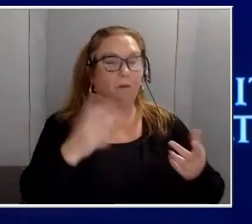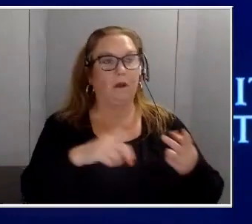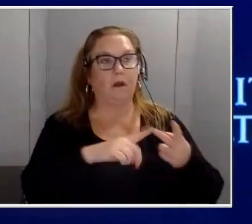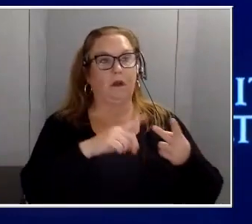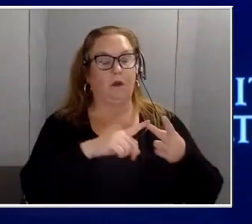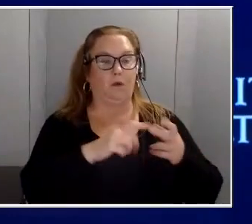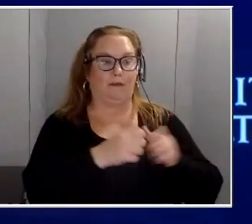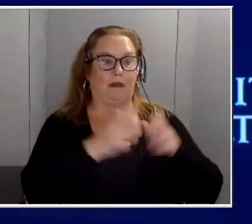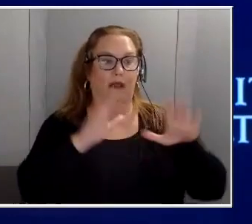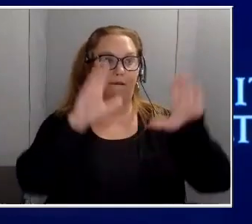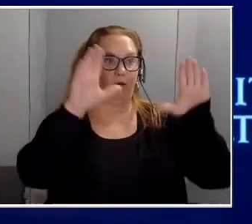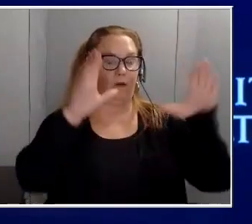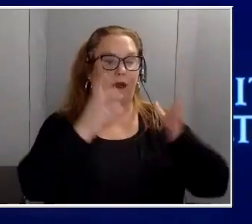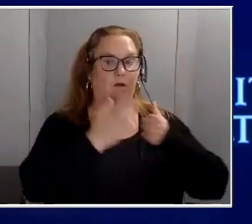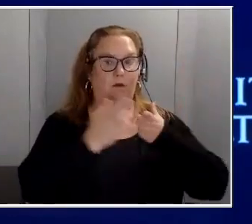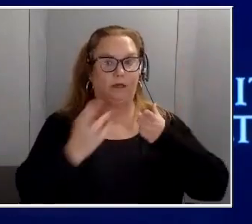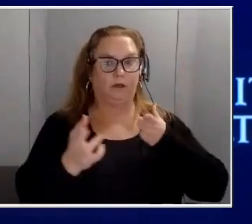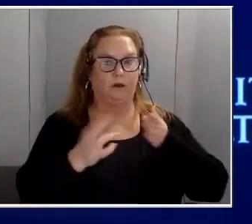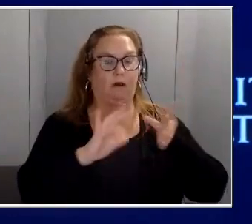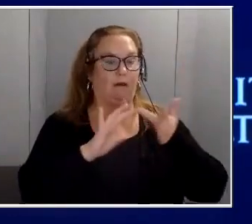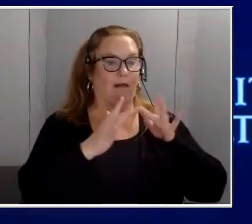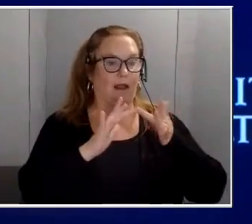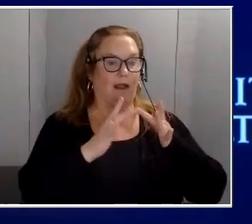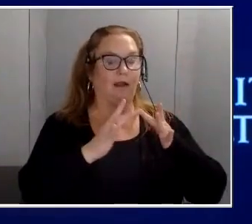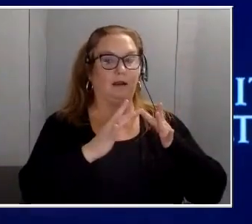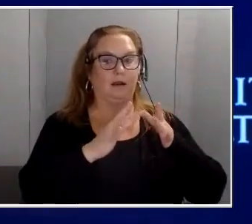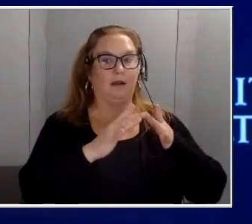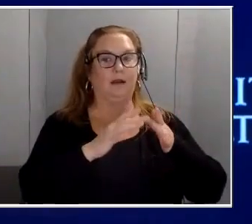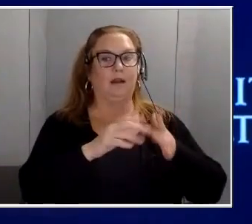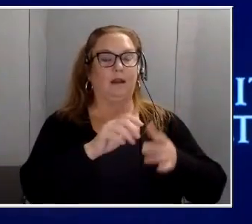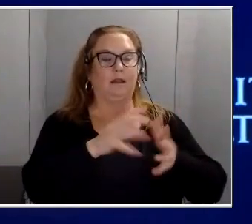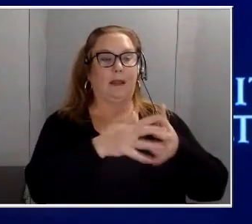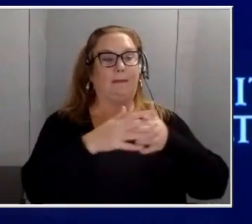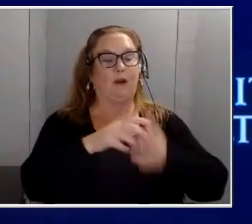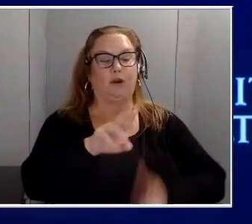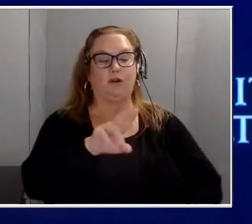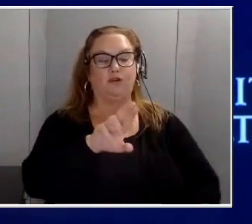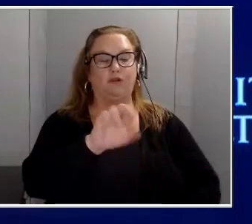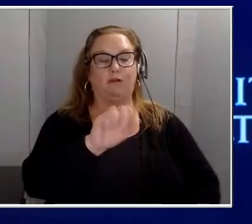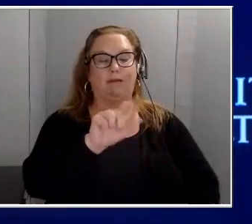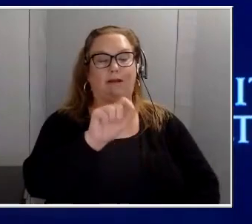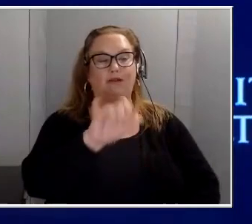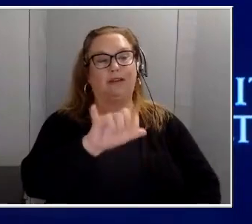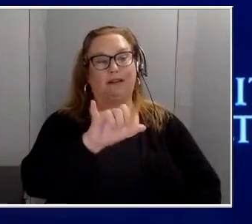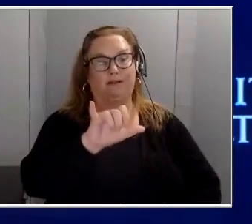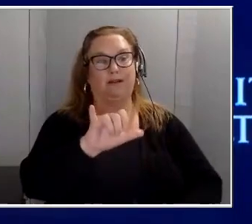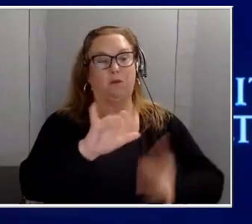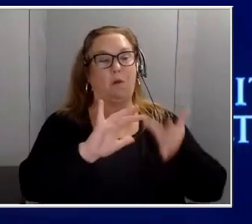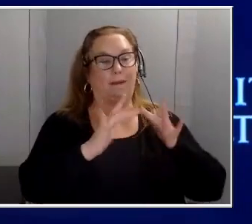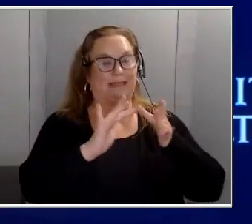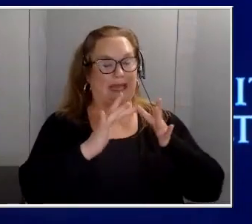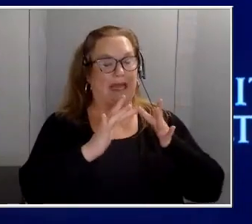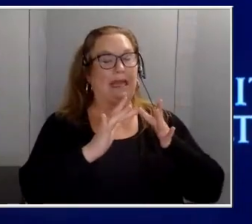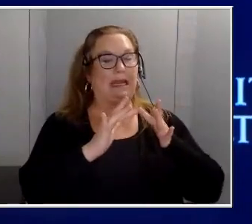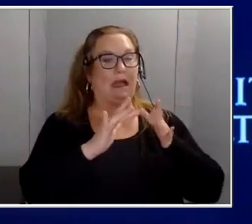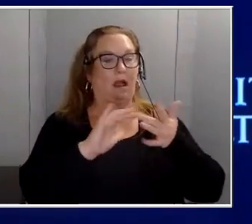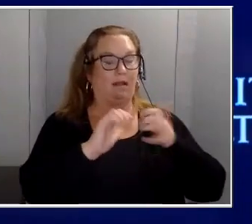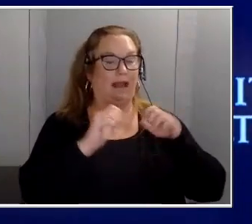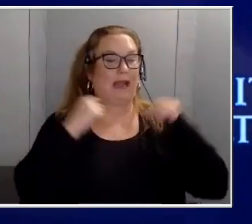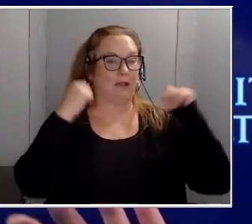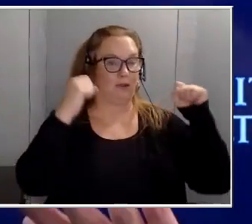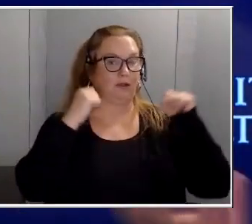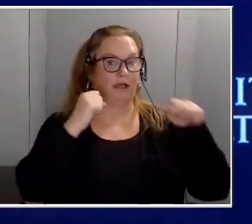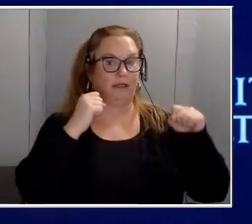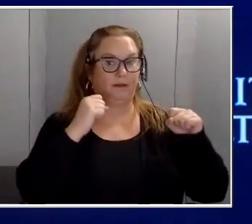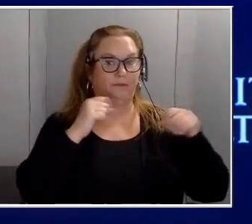lot of great resources on the internet through the American Urologic Association website about how to do these exercises. I often